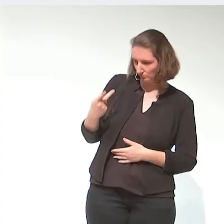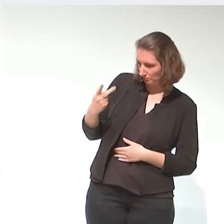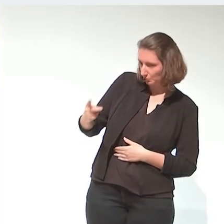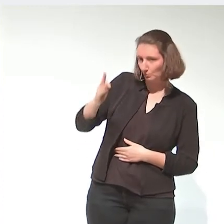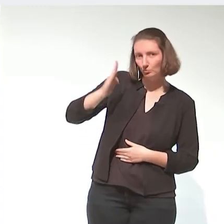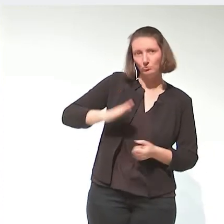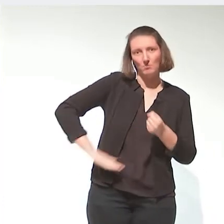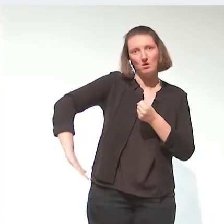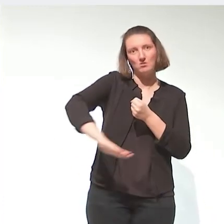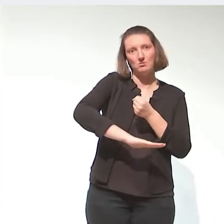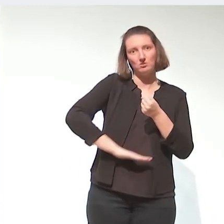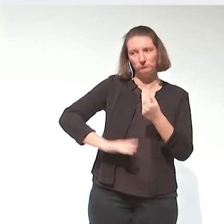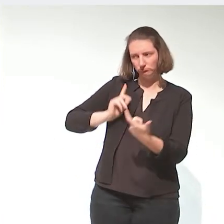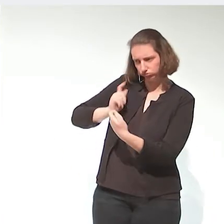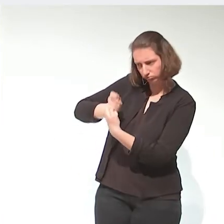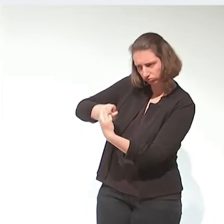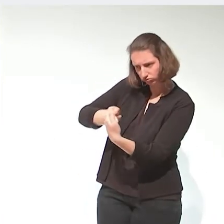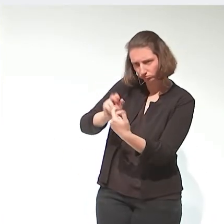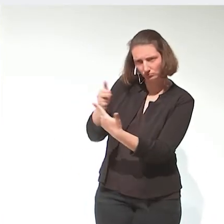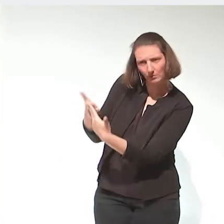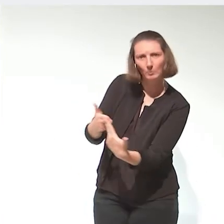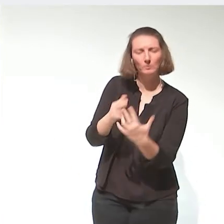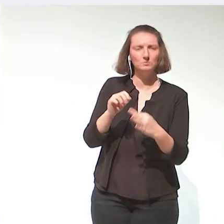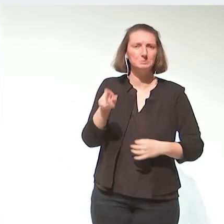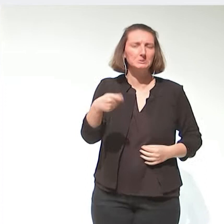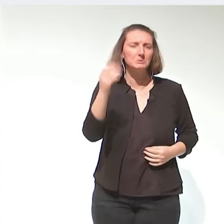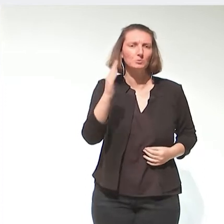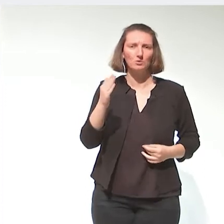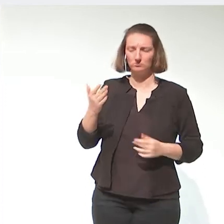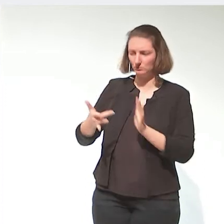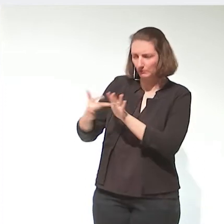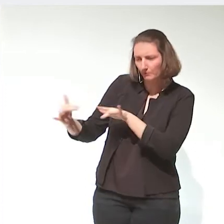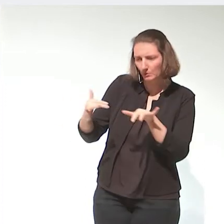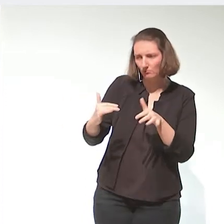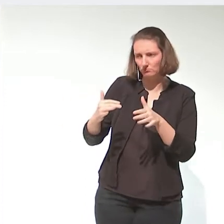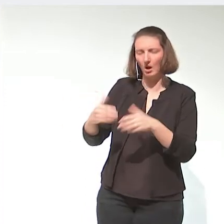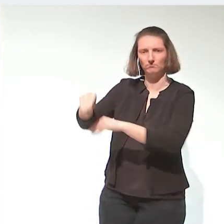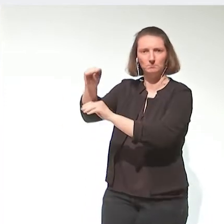safe evacuation, and secure safe place for stay.